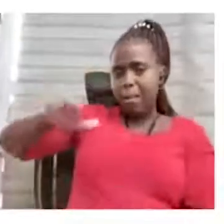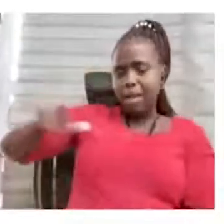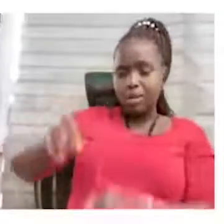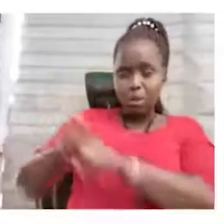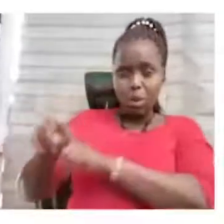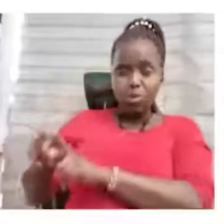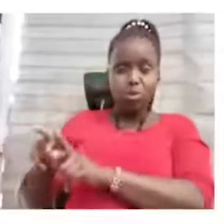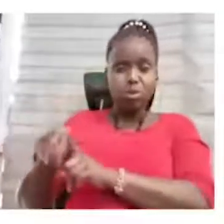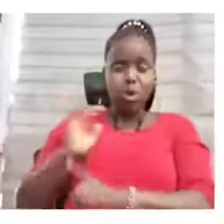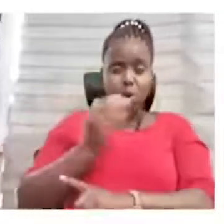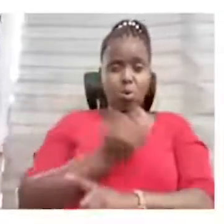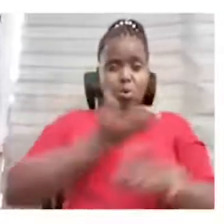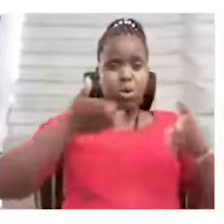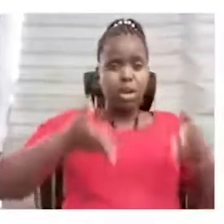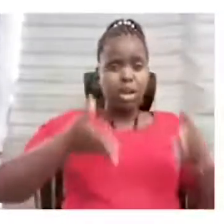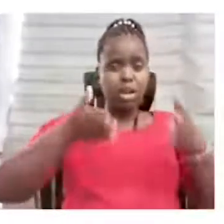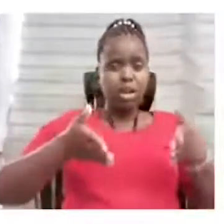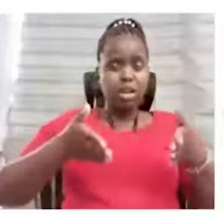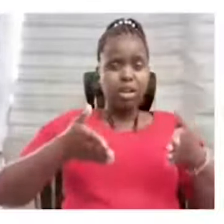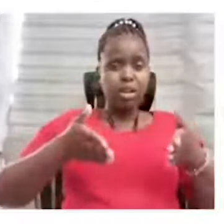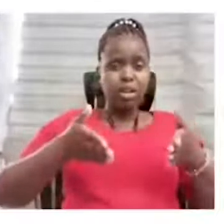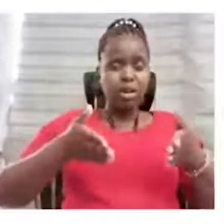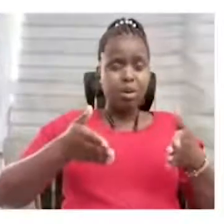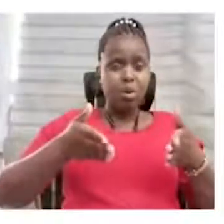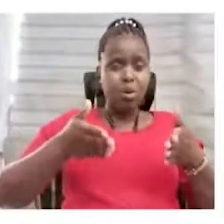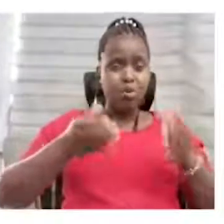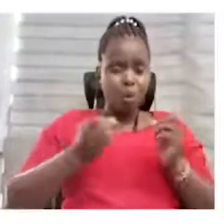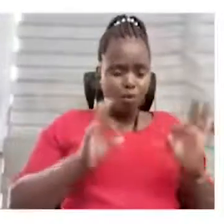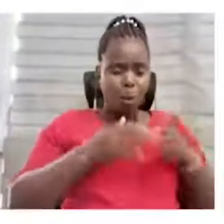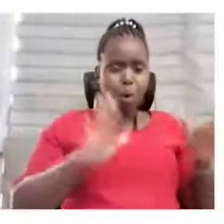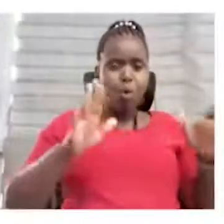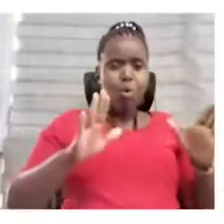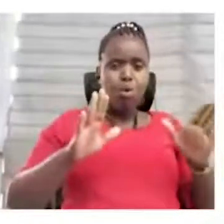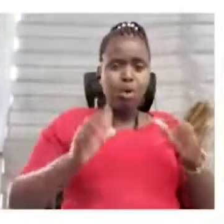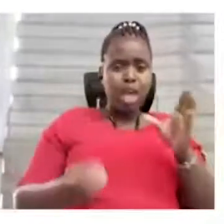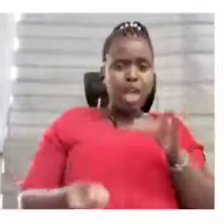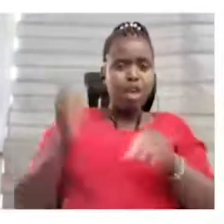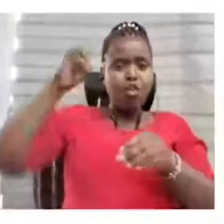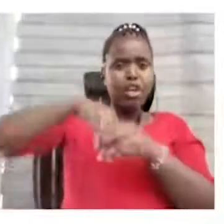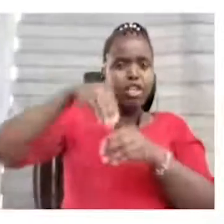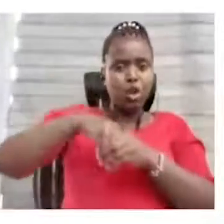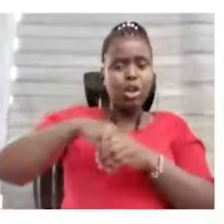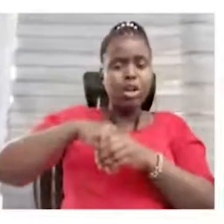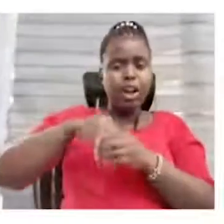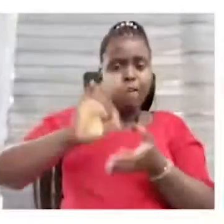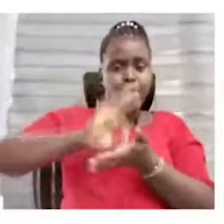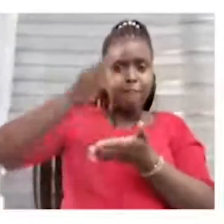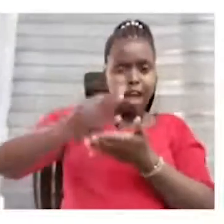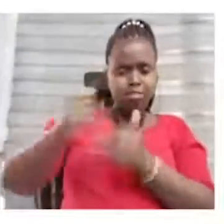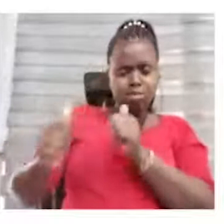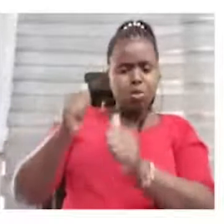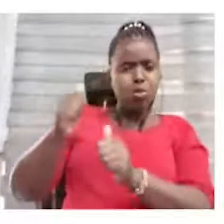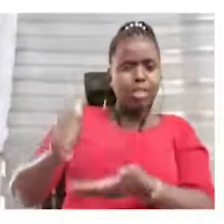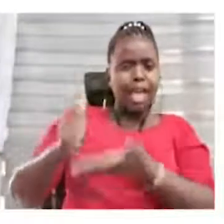the moment, so we have launched an innovation fund to try to find innovations that are addressing